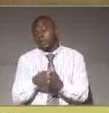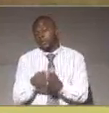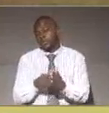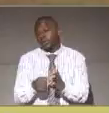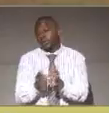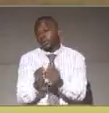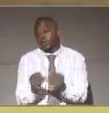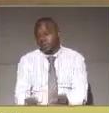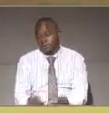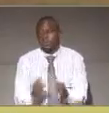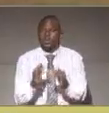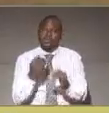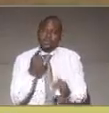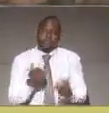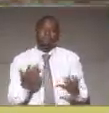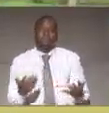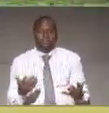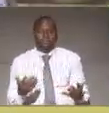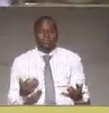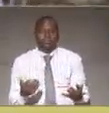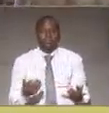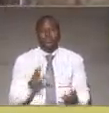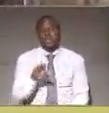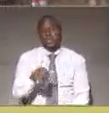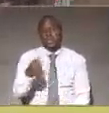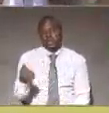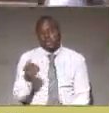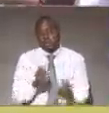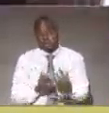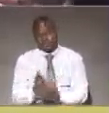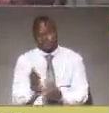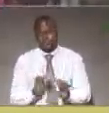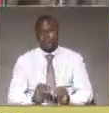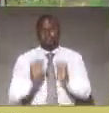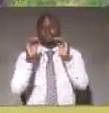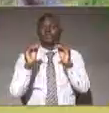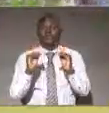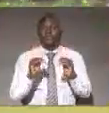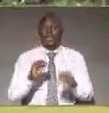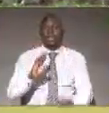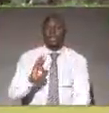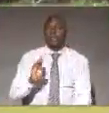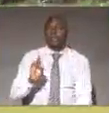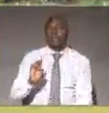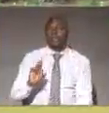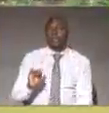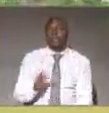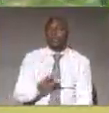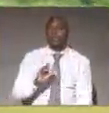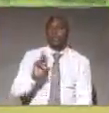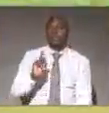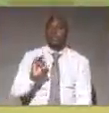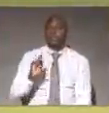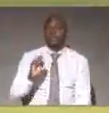them, so that at least we can win. Others are through to the next round of games: Abudo SS, St. Henry's College